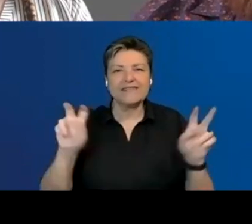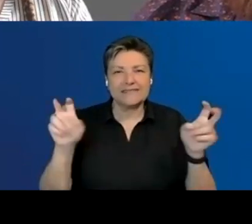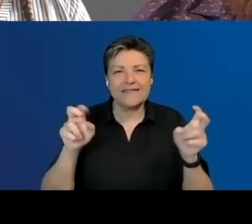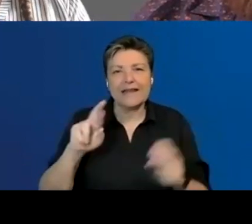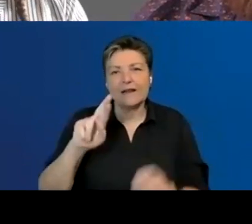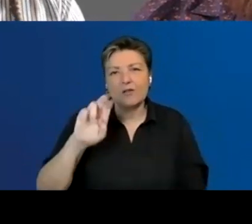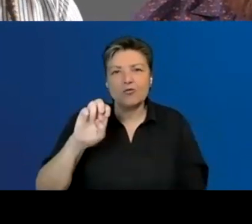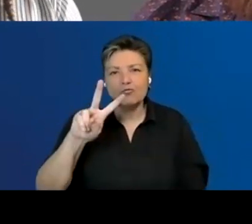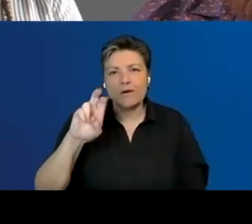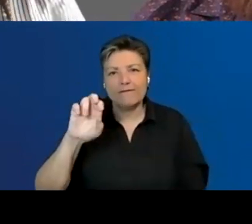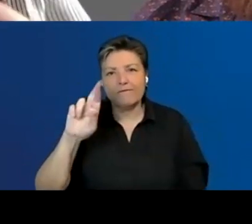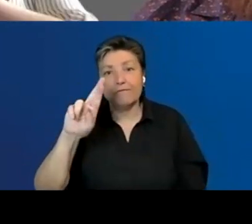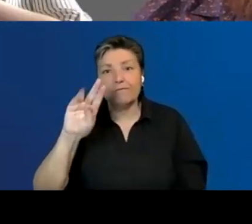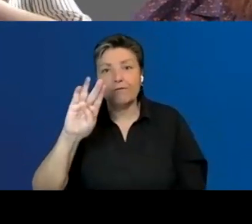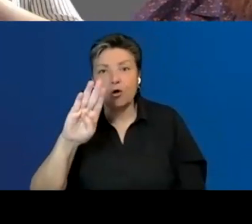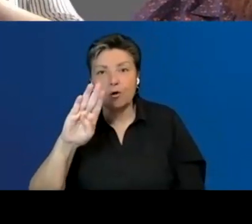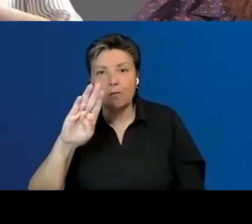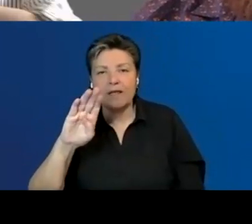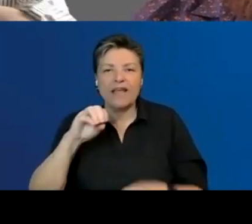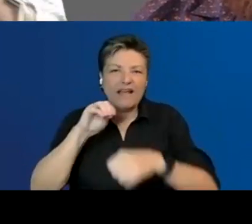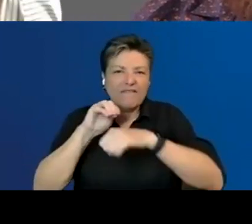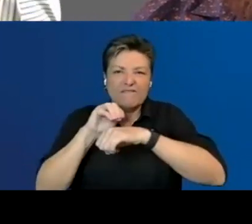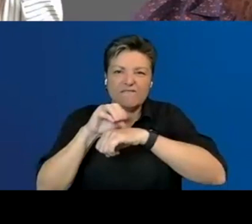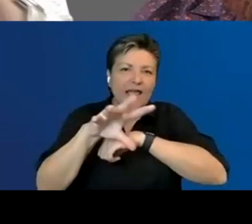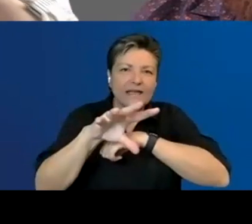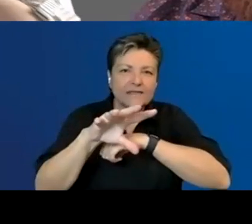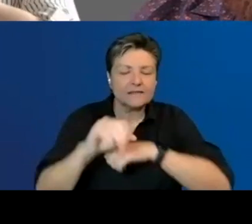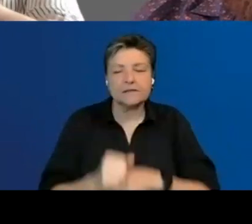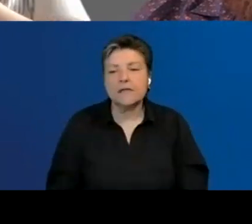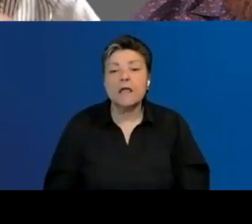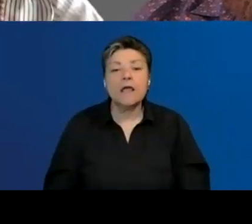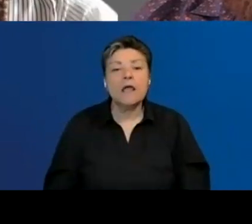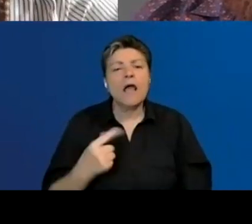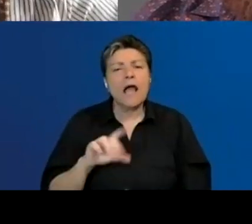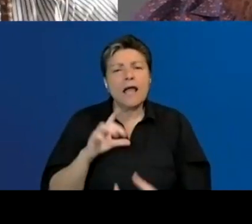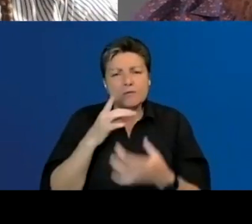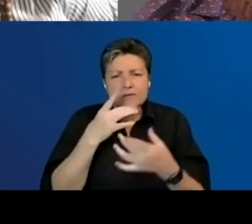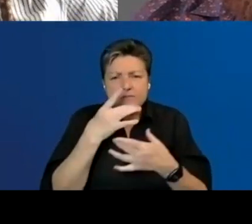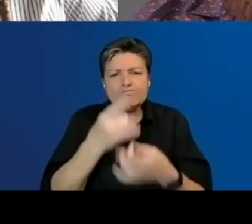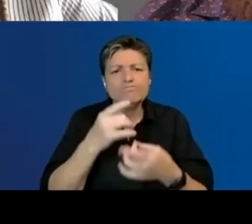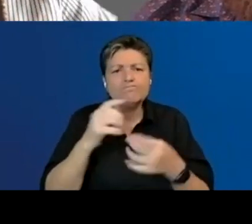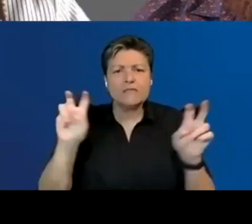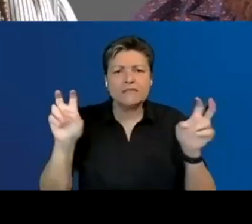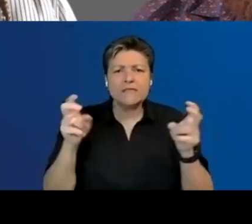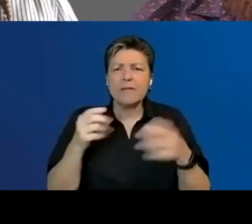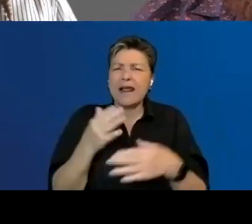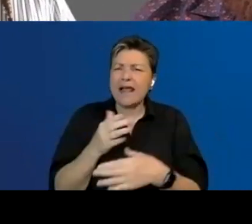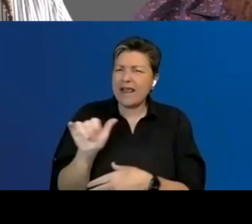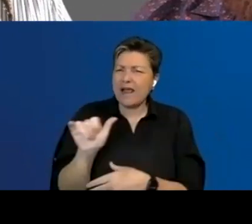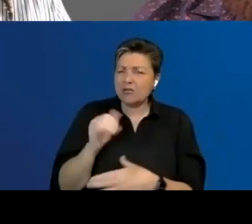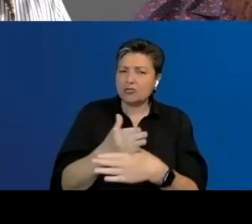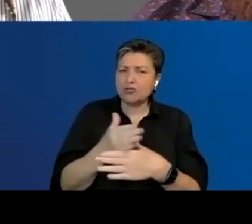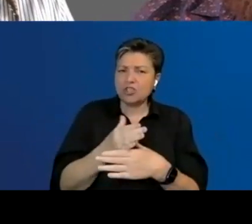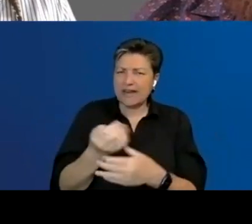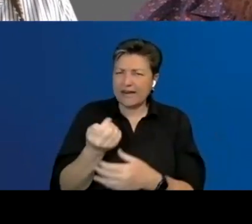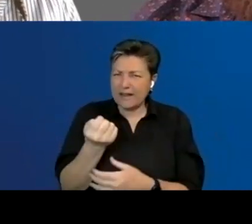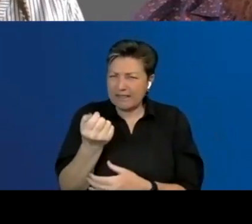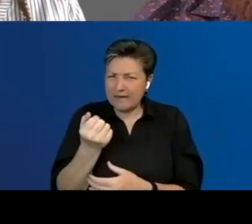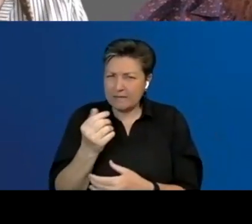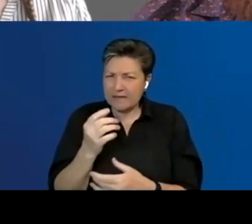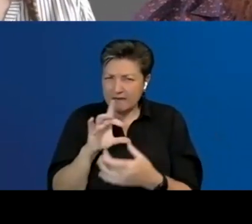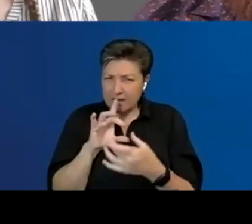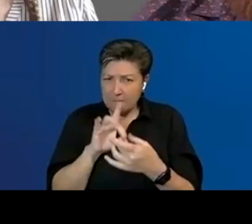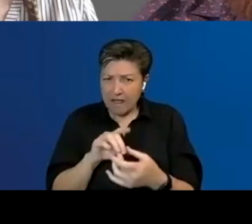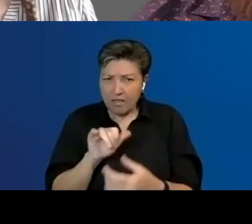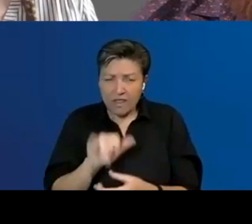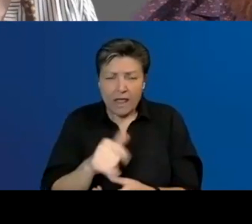I guess I became interested in this topic. I also shared a little bit about that because